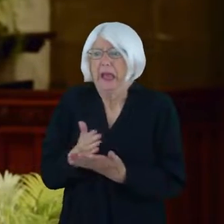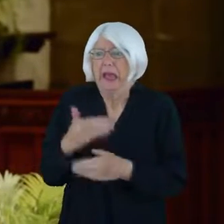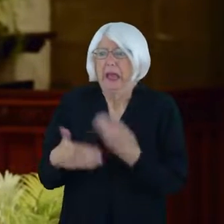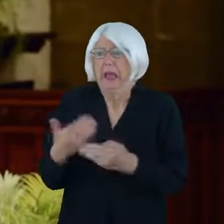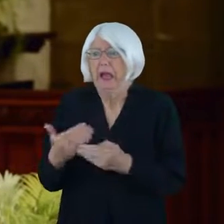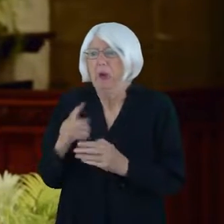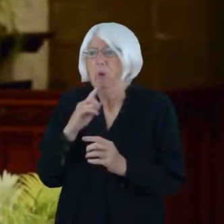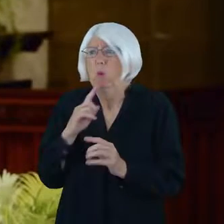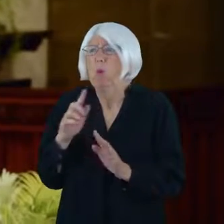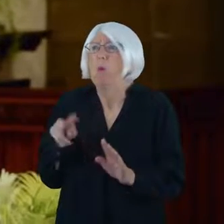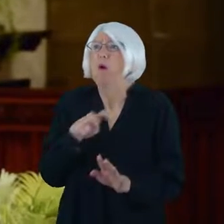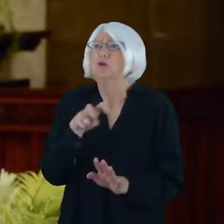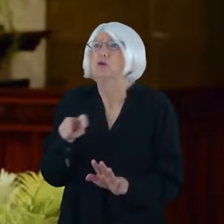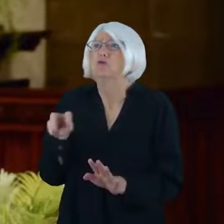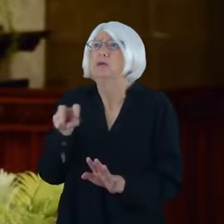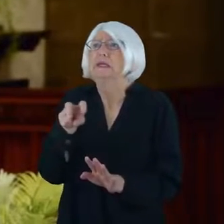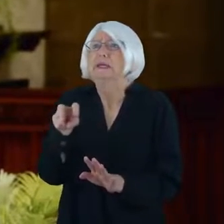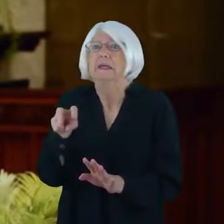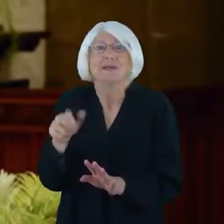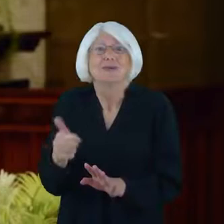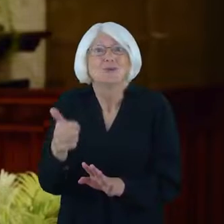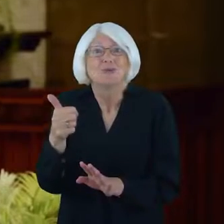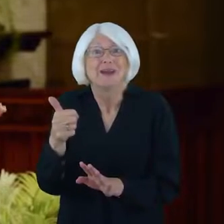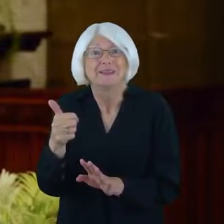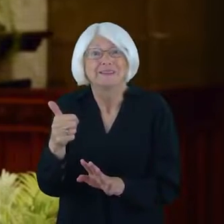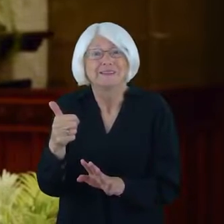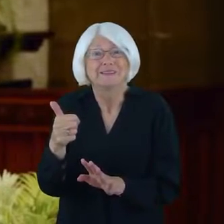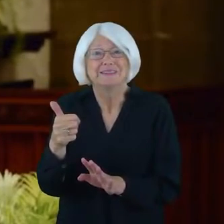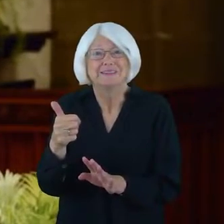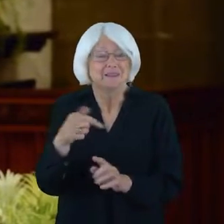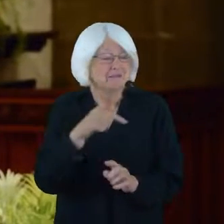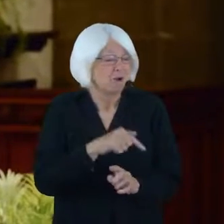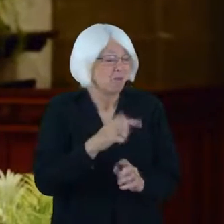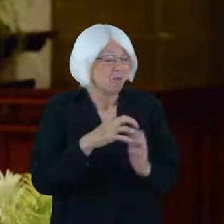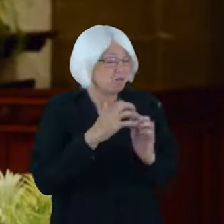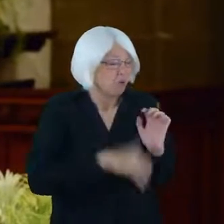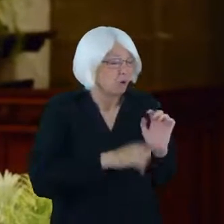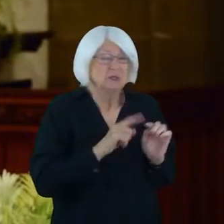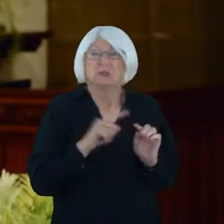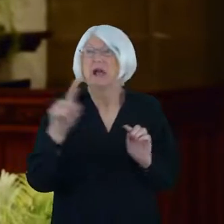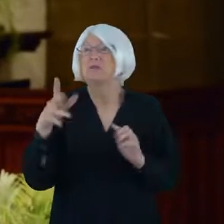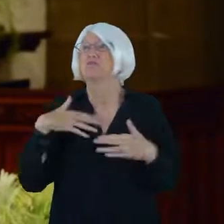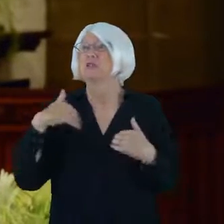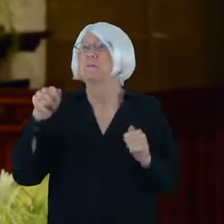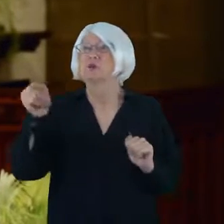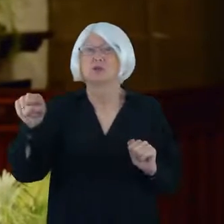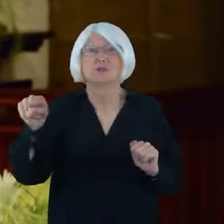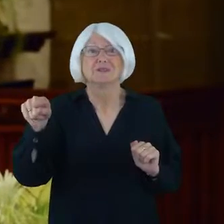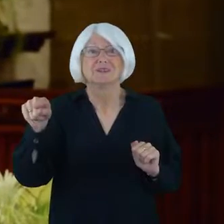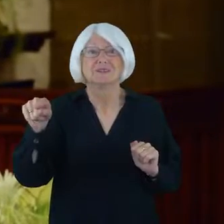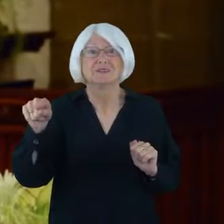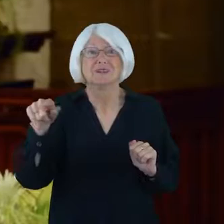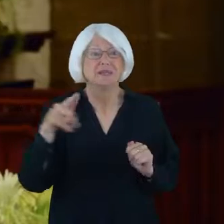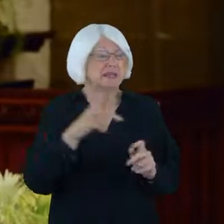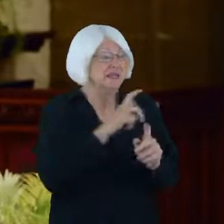uncertainty of wandering. In the space between brokenness and redemption,